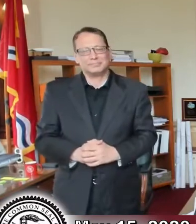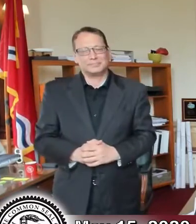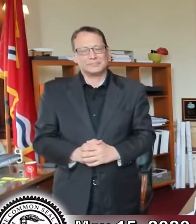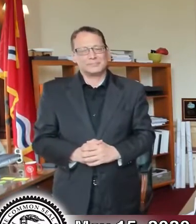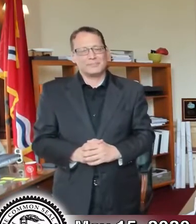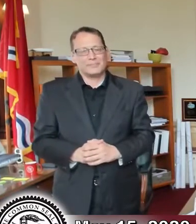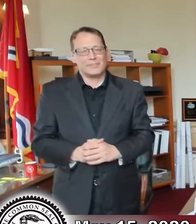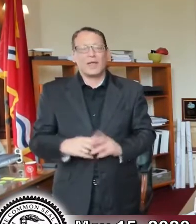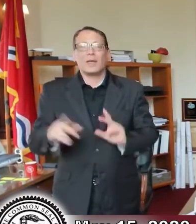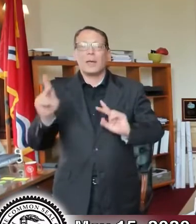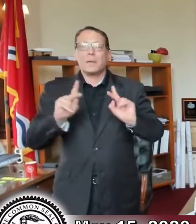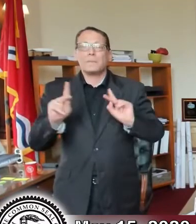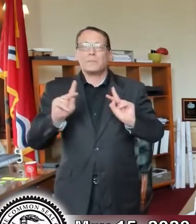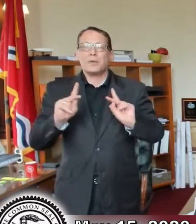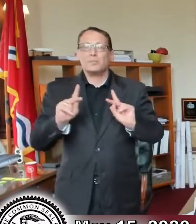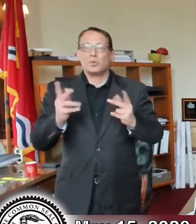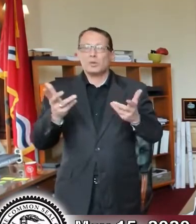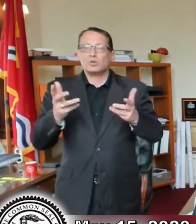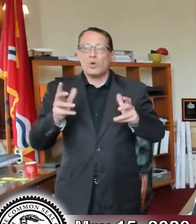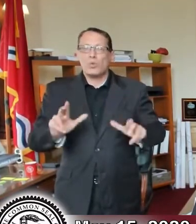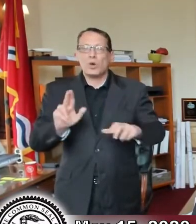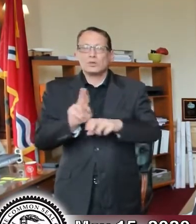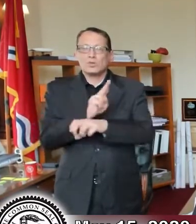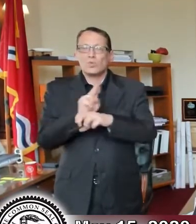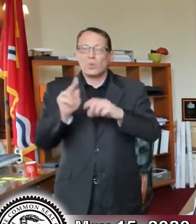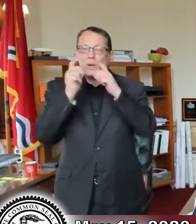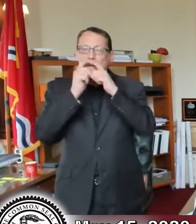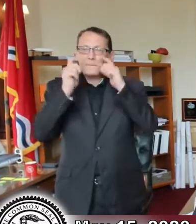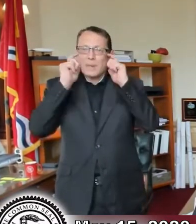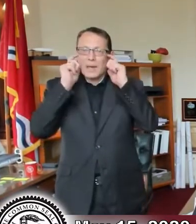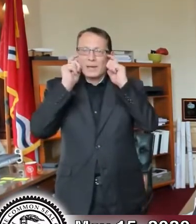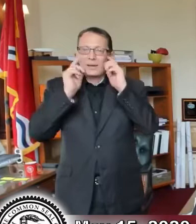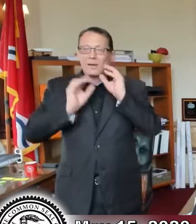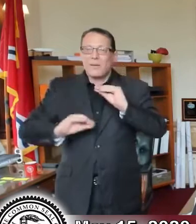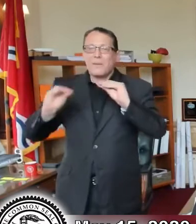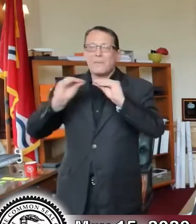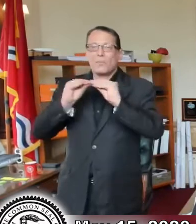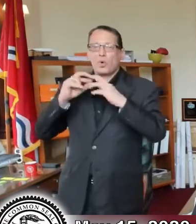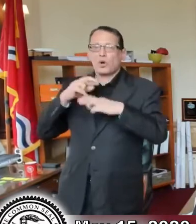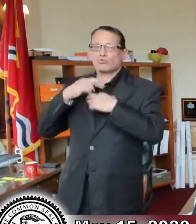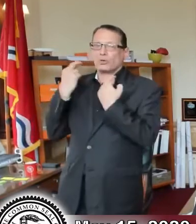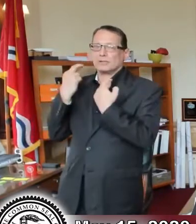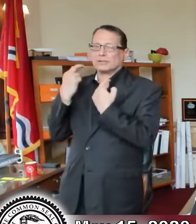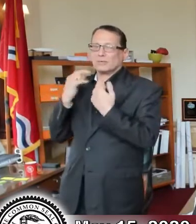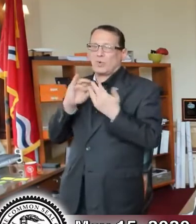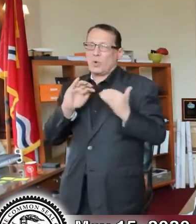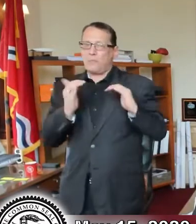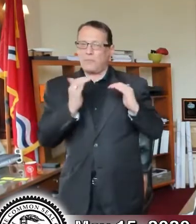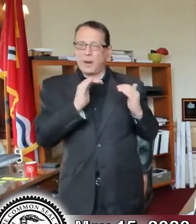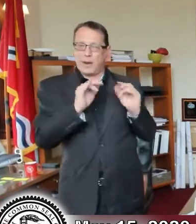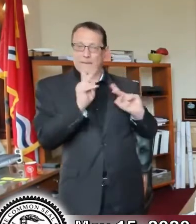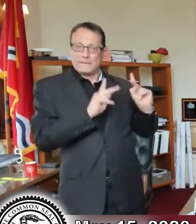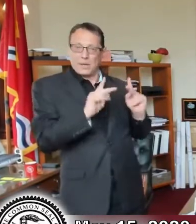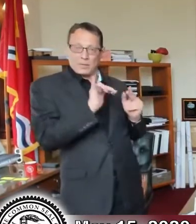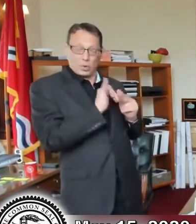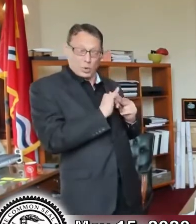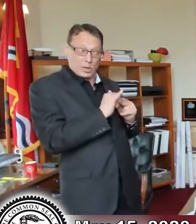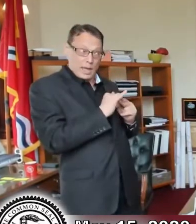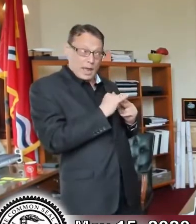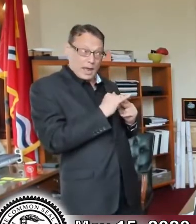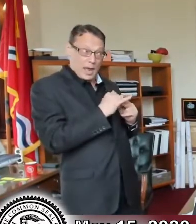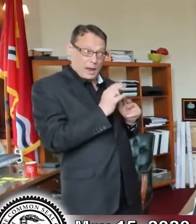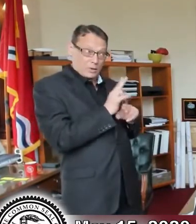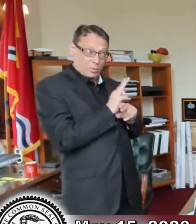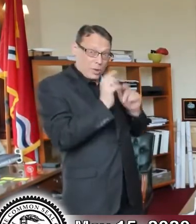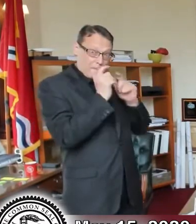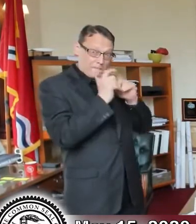Folks that don't wear masks are much more at risk of having COVID than those who do. So I would avoid